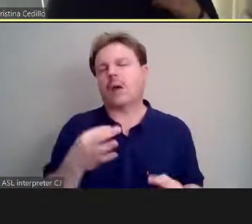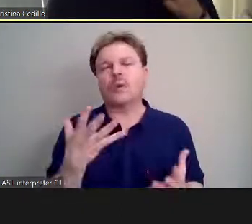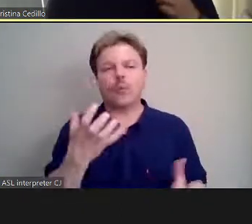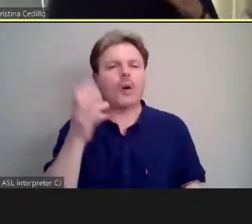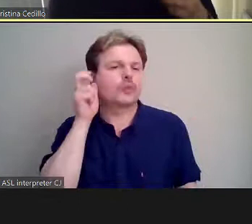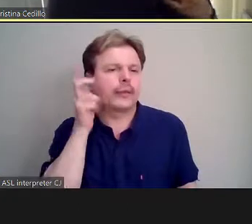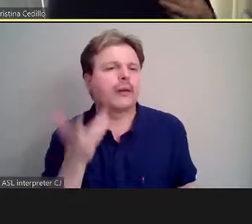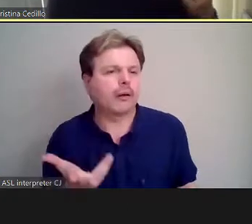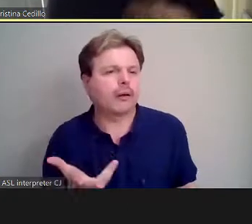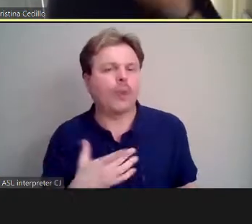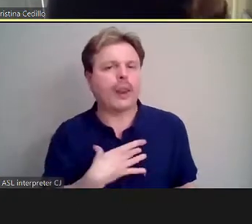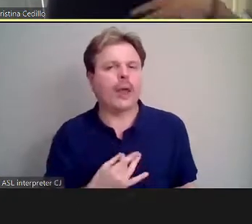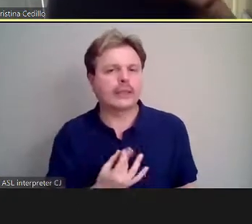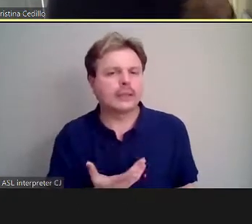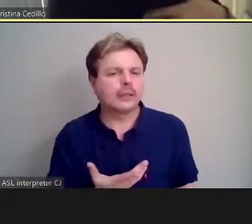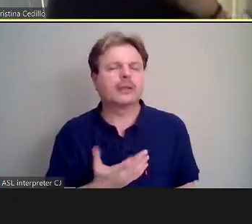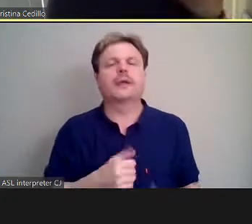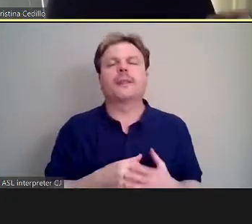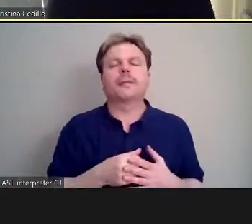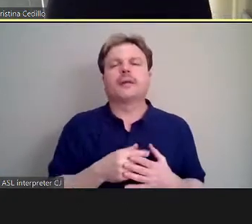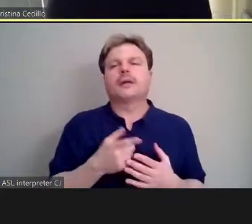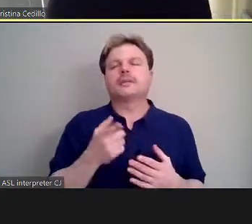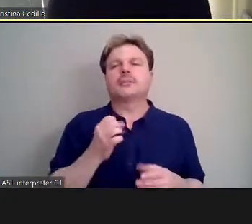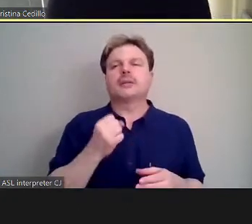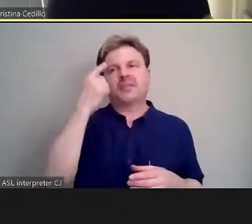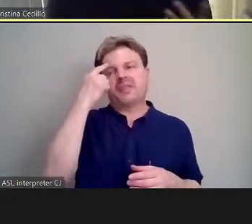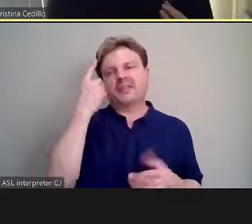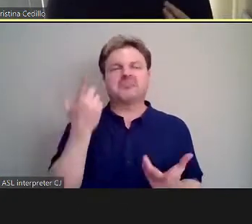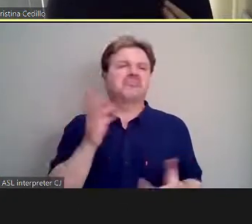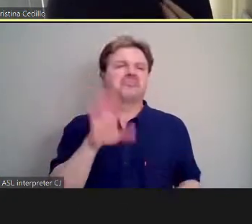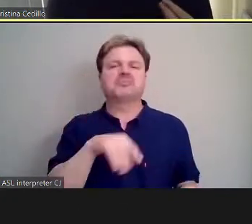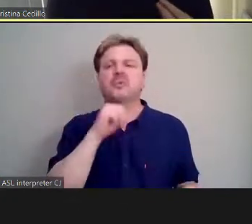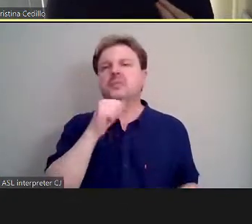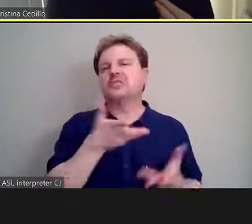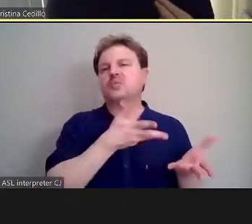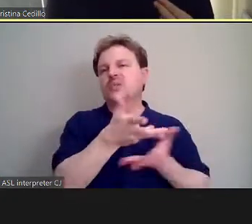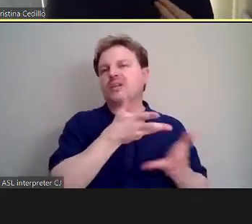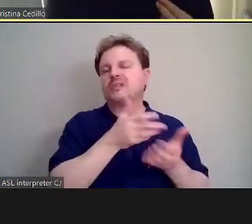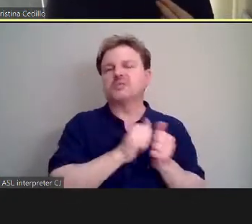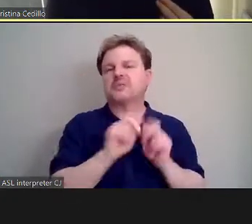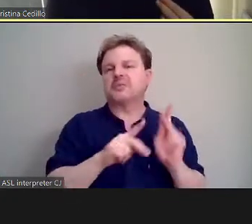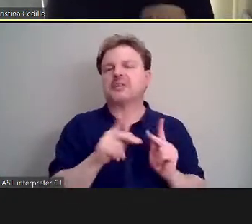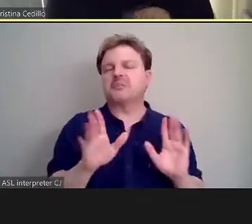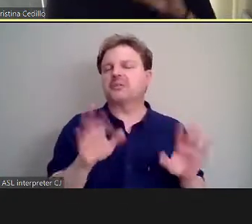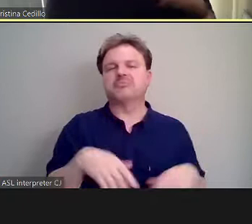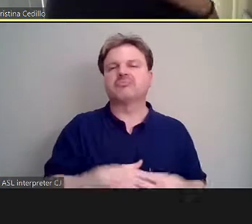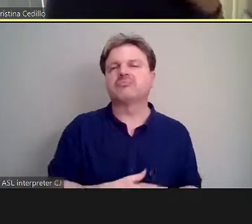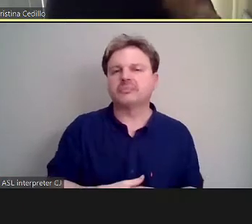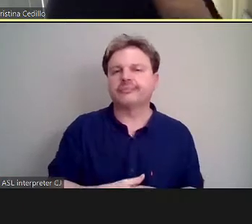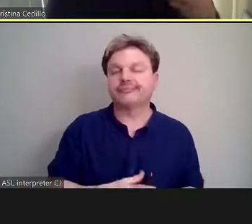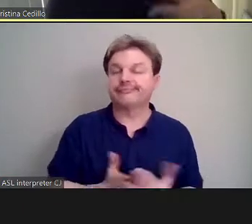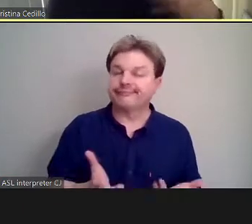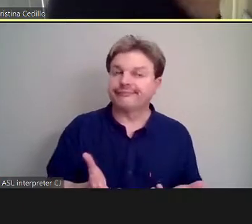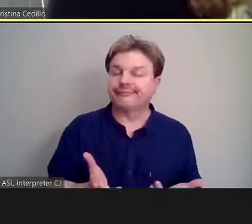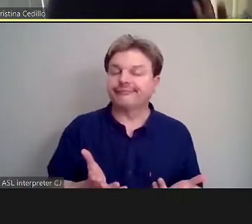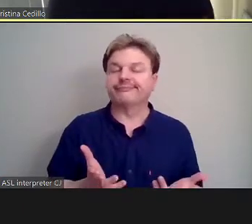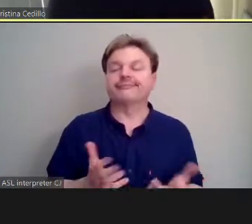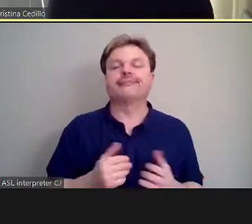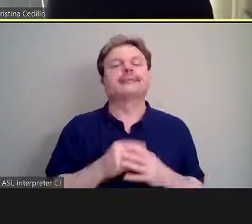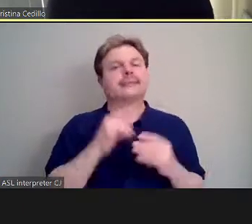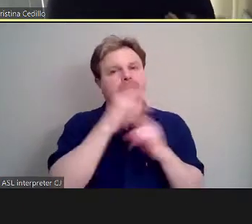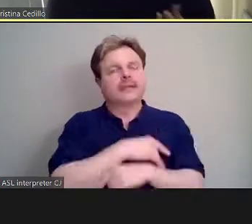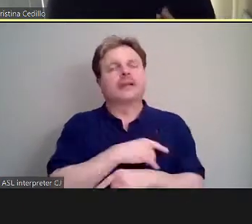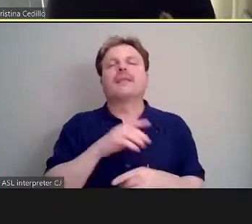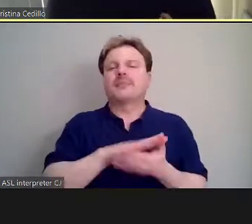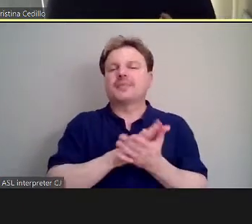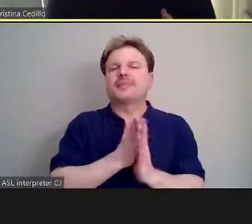That makes us think that we don't actually have to engage with people. And so that becomes an orientation